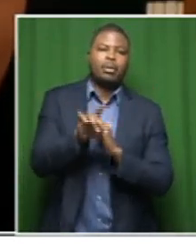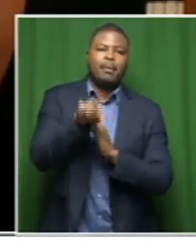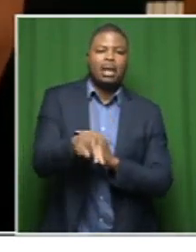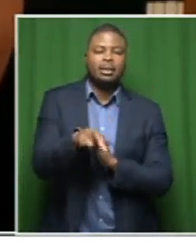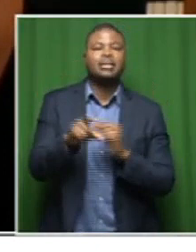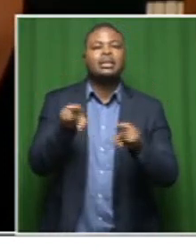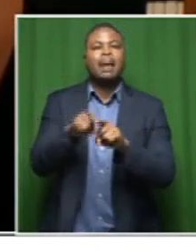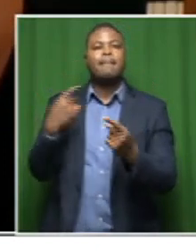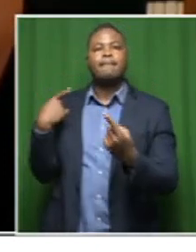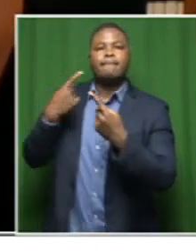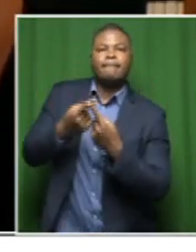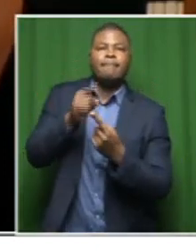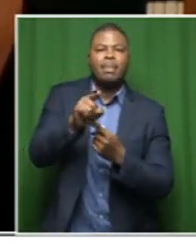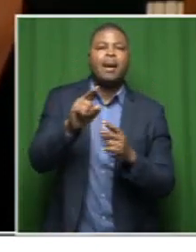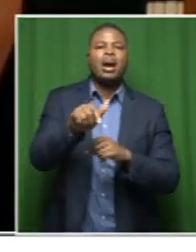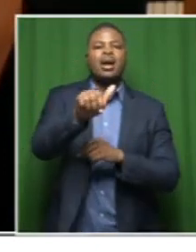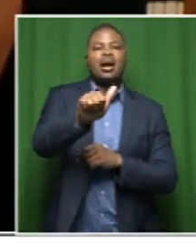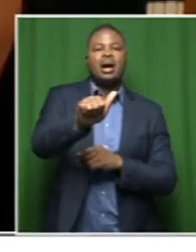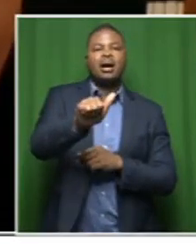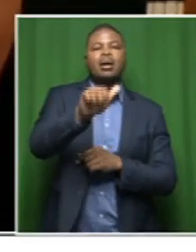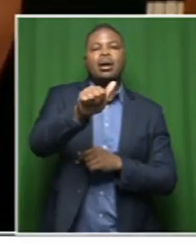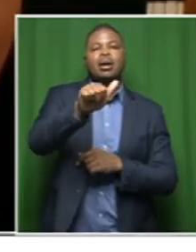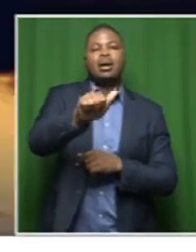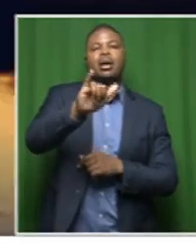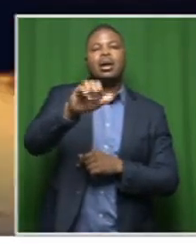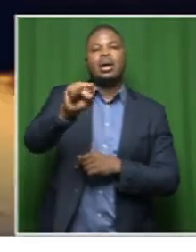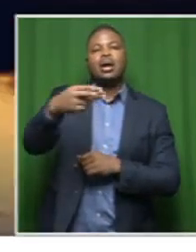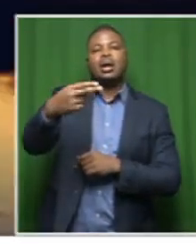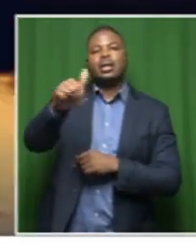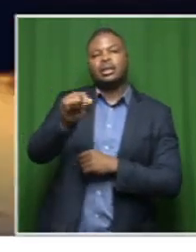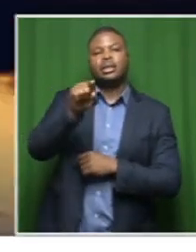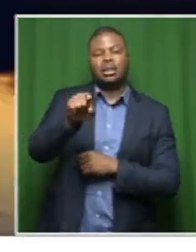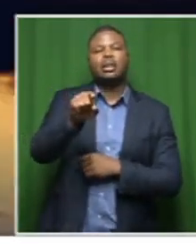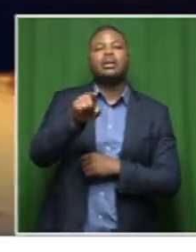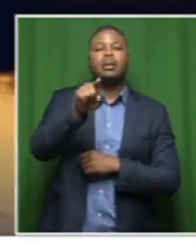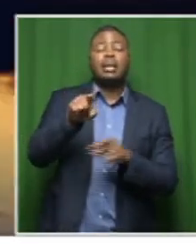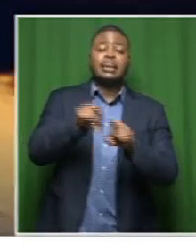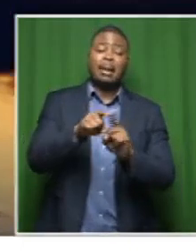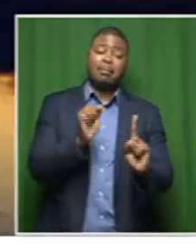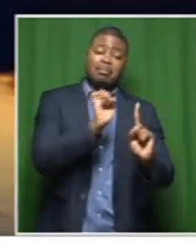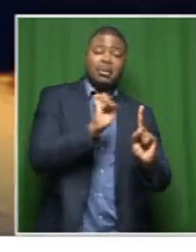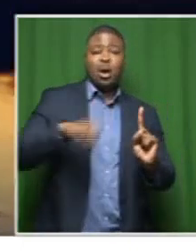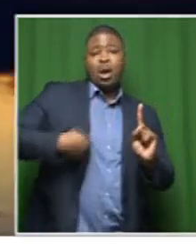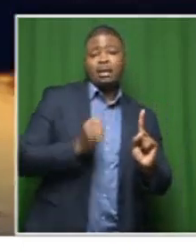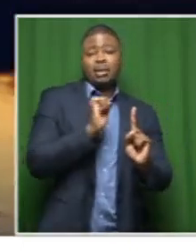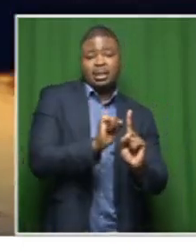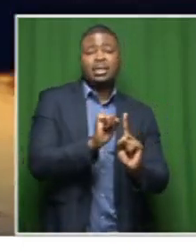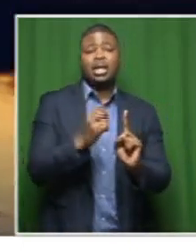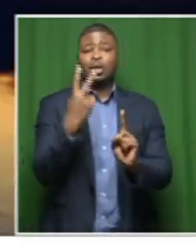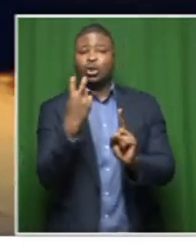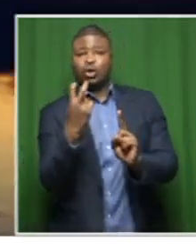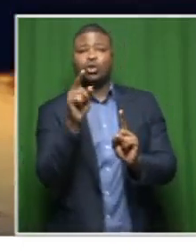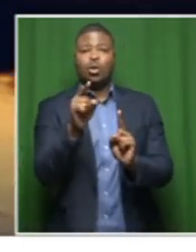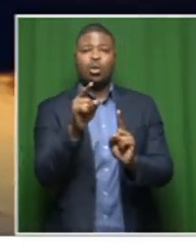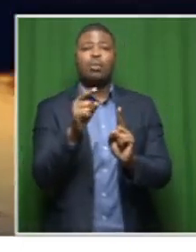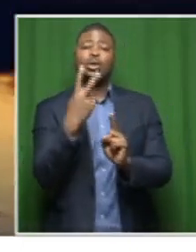fateful day. And Aisha Fundi joins us now. And Aisha's husband was one of the two security